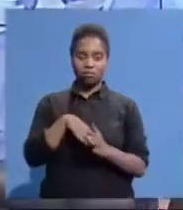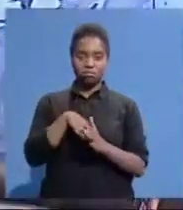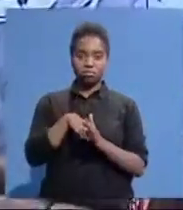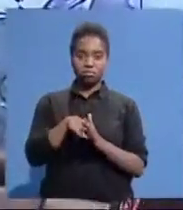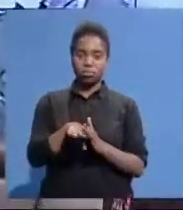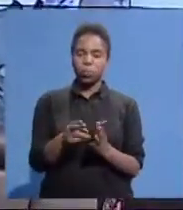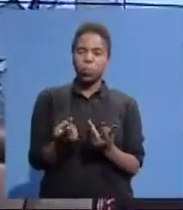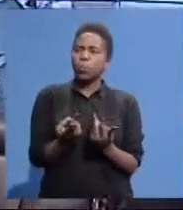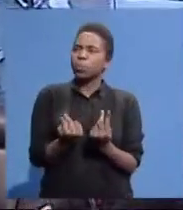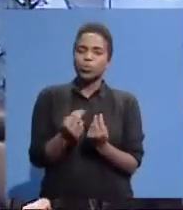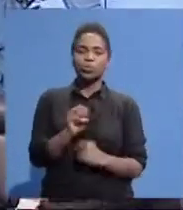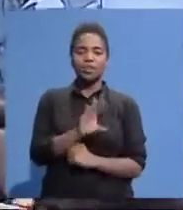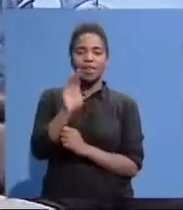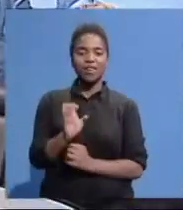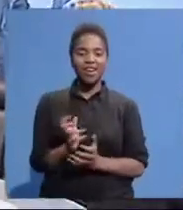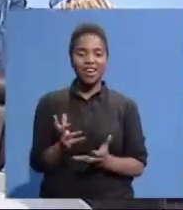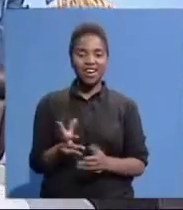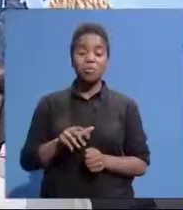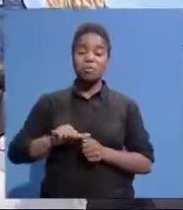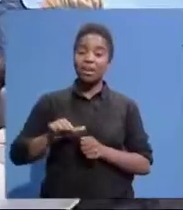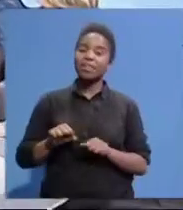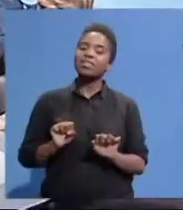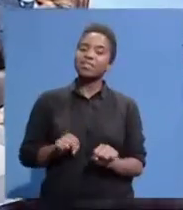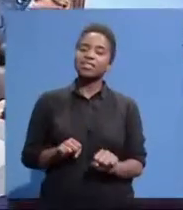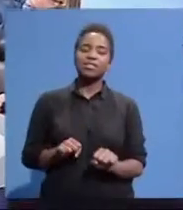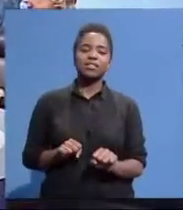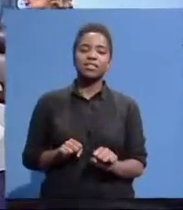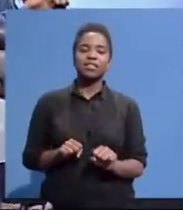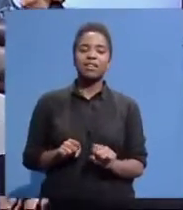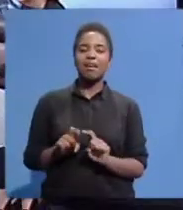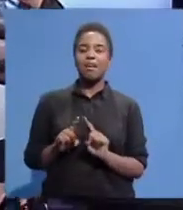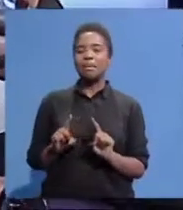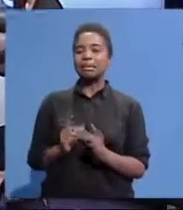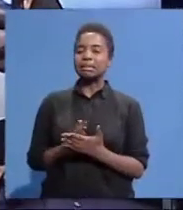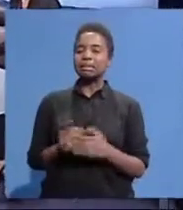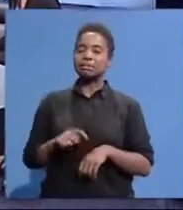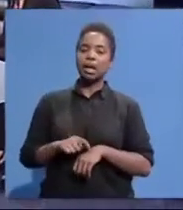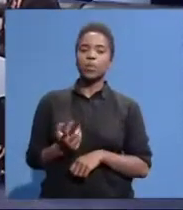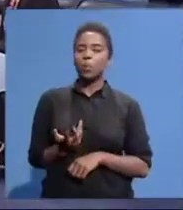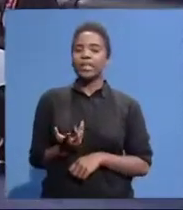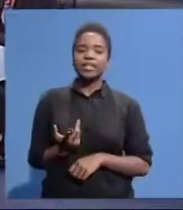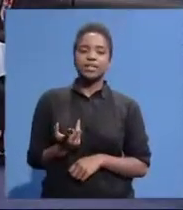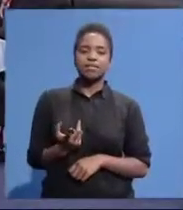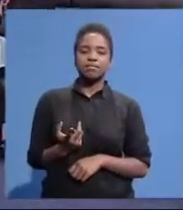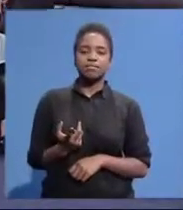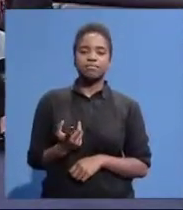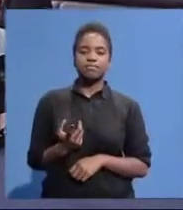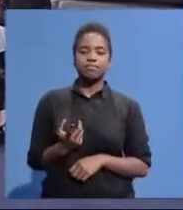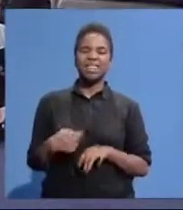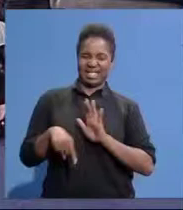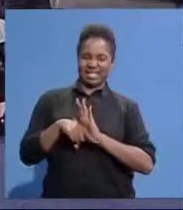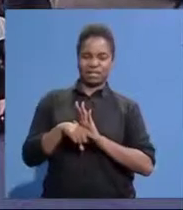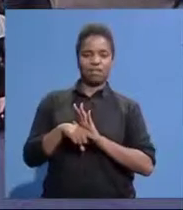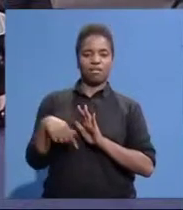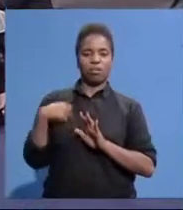new nation a little bit better, I think we do tend to be a little oblivious to the strides and the progress we have made. I